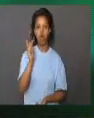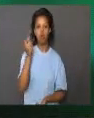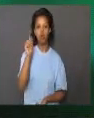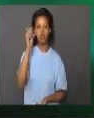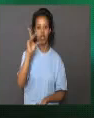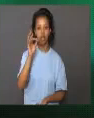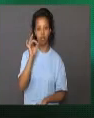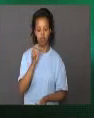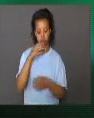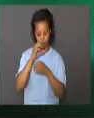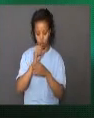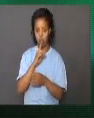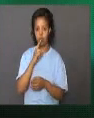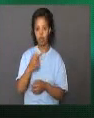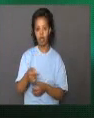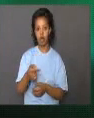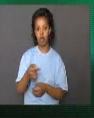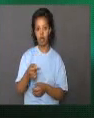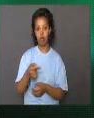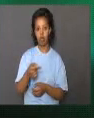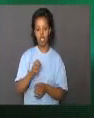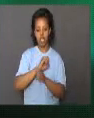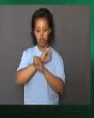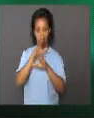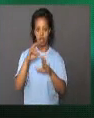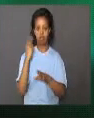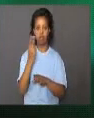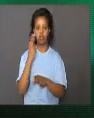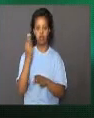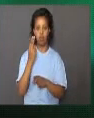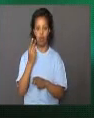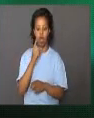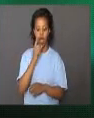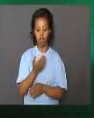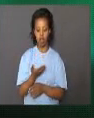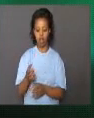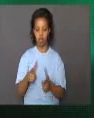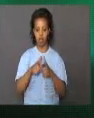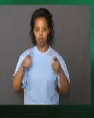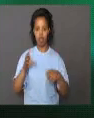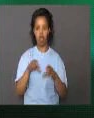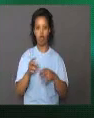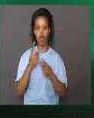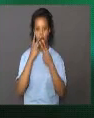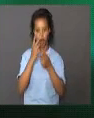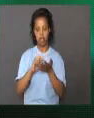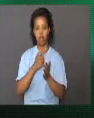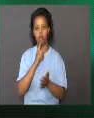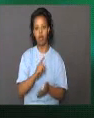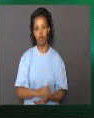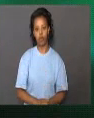Optical microscopes use beams of light to produce magnified images.